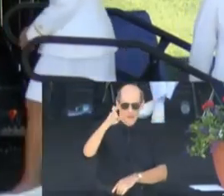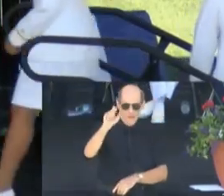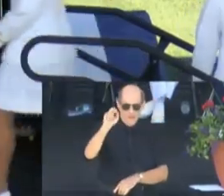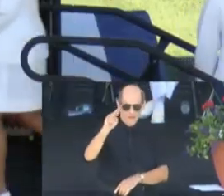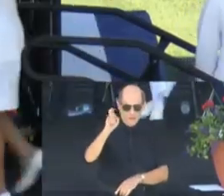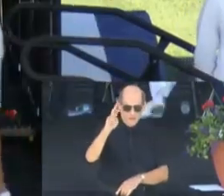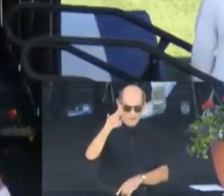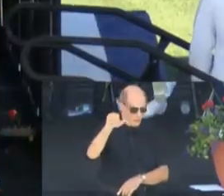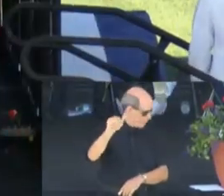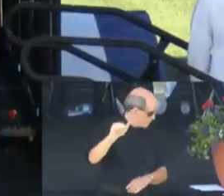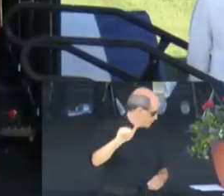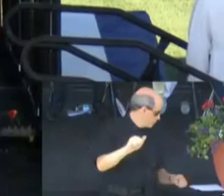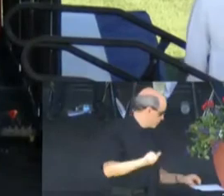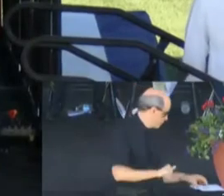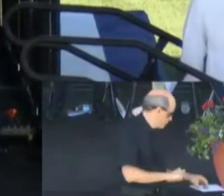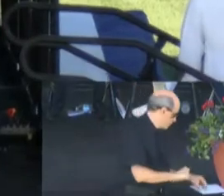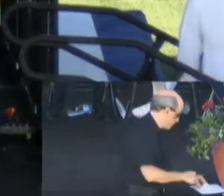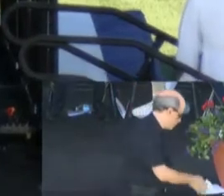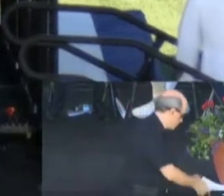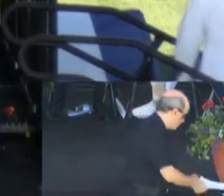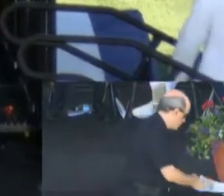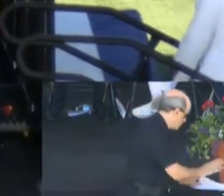Alexandria Lourdes Miller.